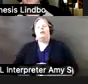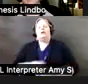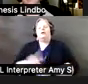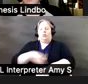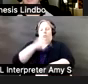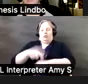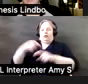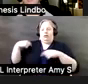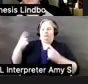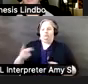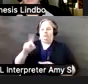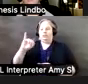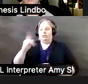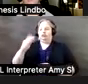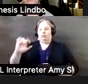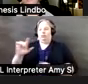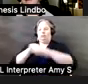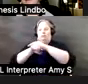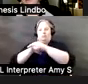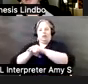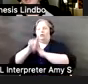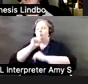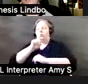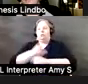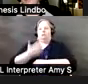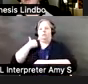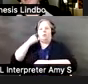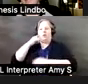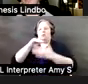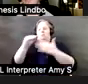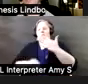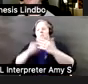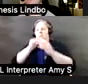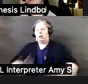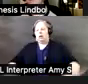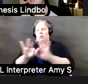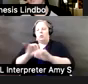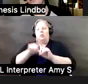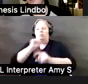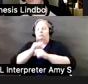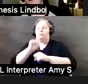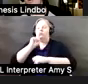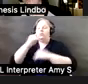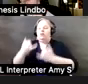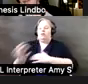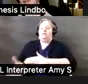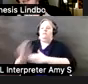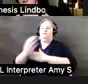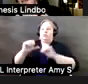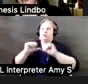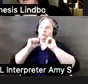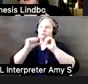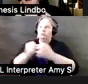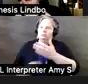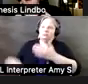digital accessibility wasn't deemed as important, but it was really forced to move forward with the